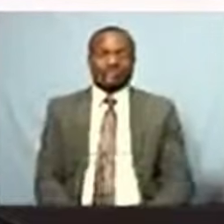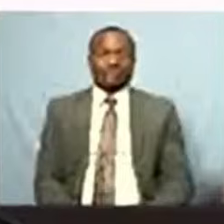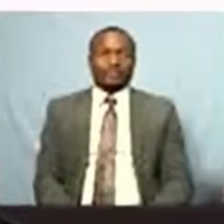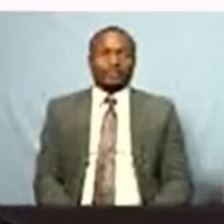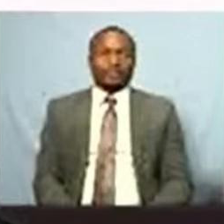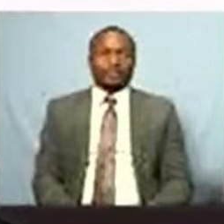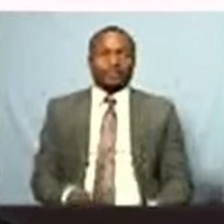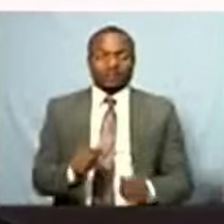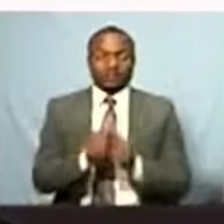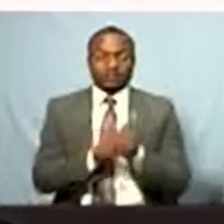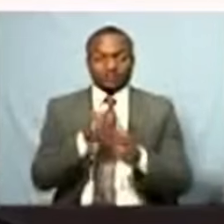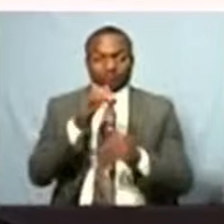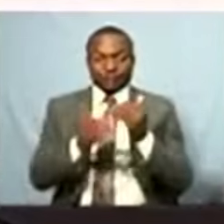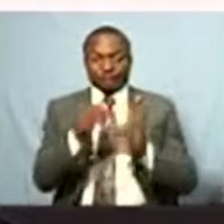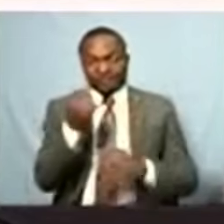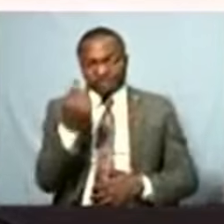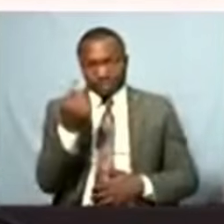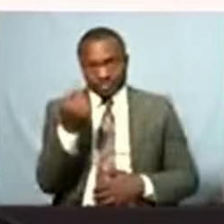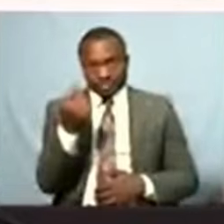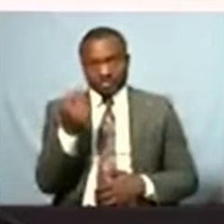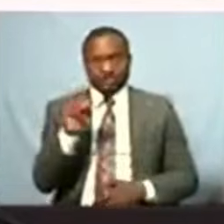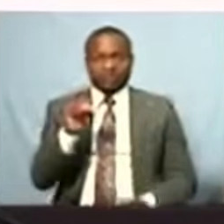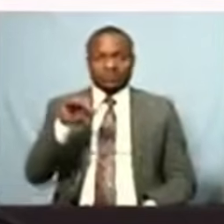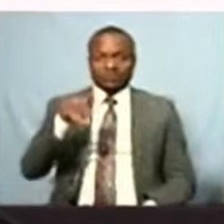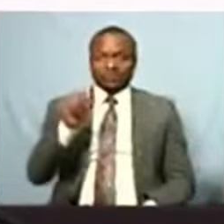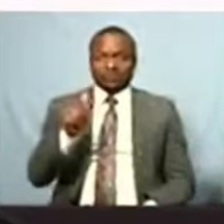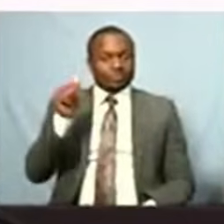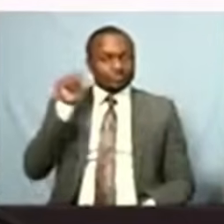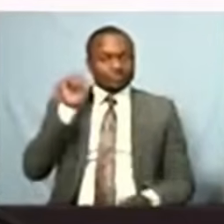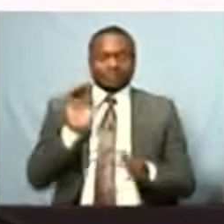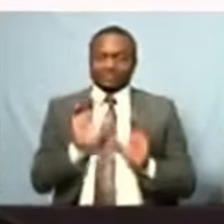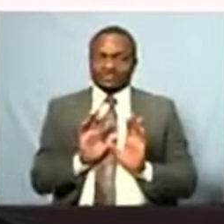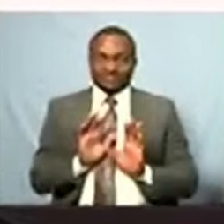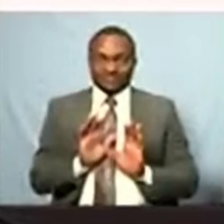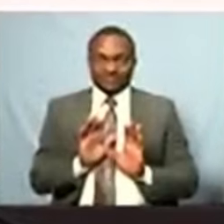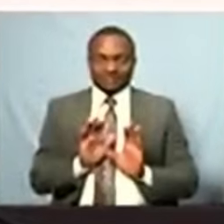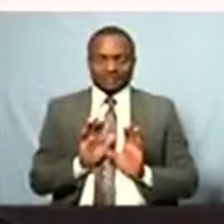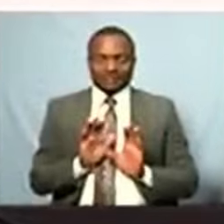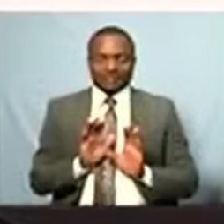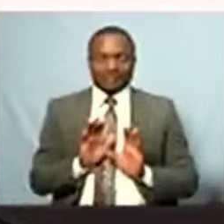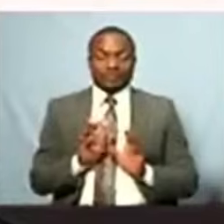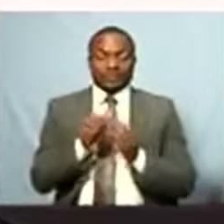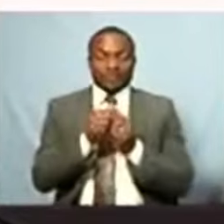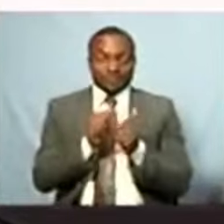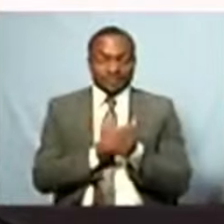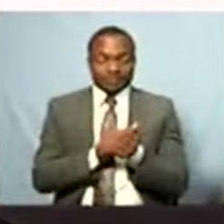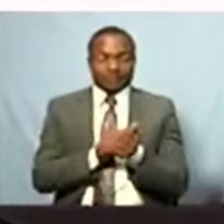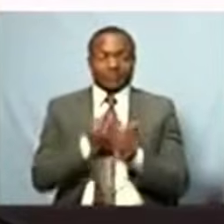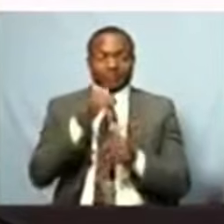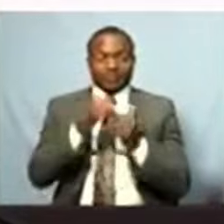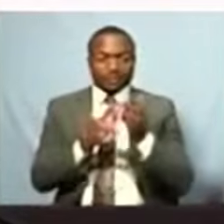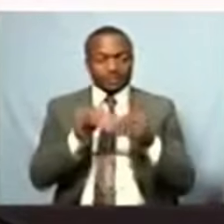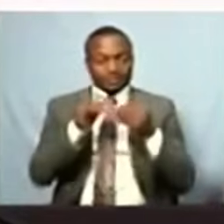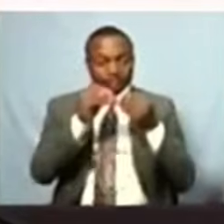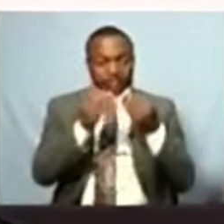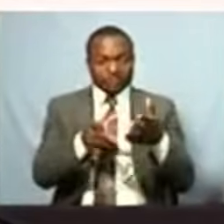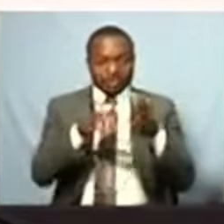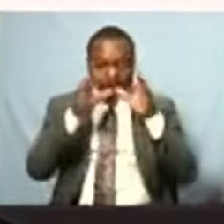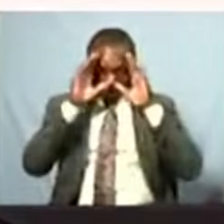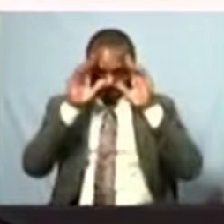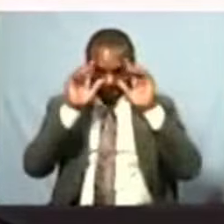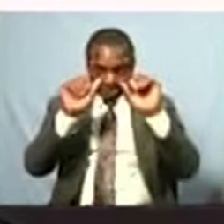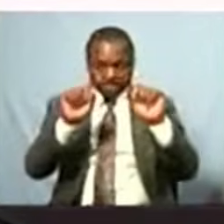Finally, as regards clause 11, NIPA has no objection in terms of the clause providing for the